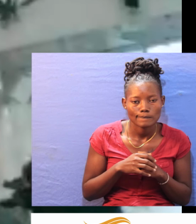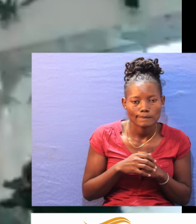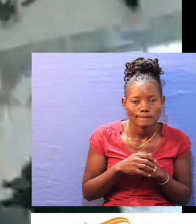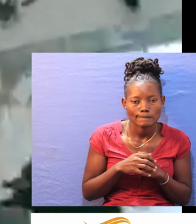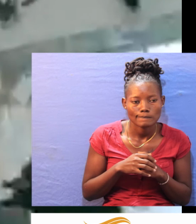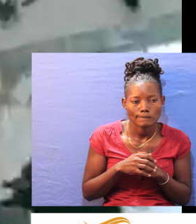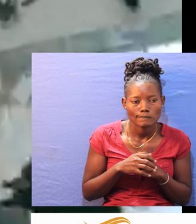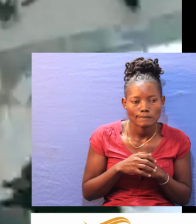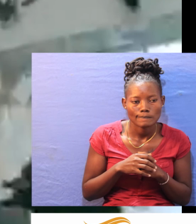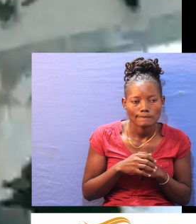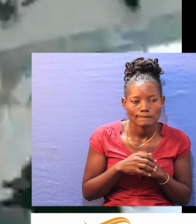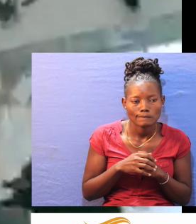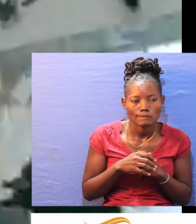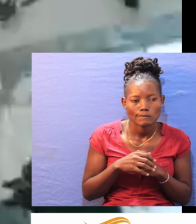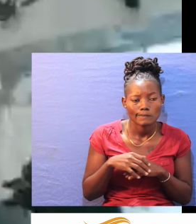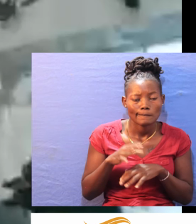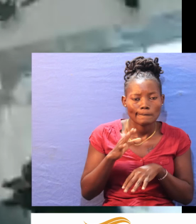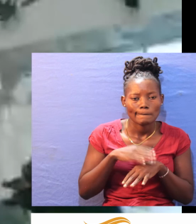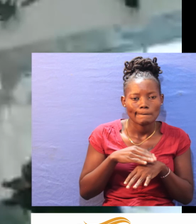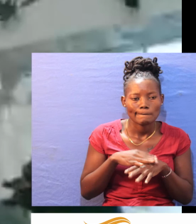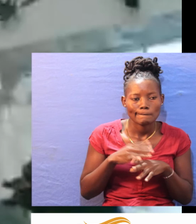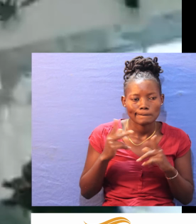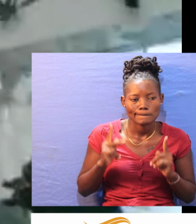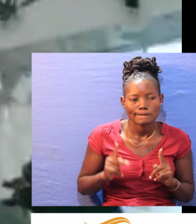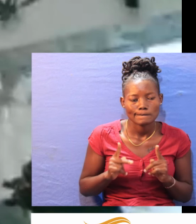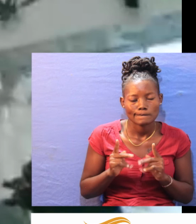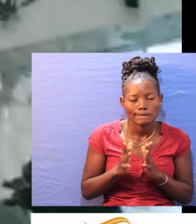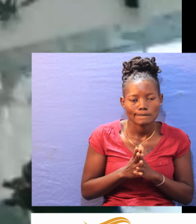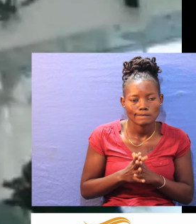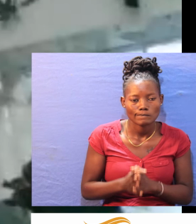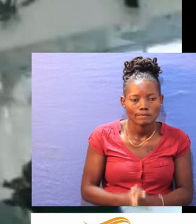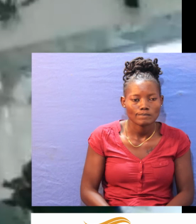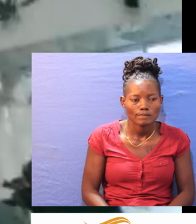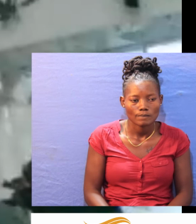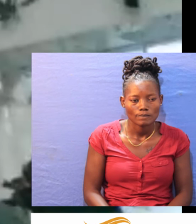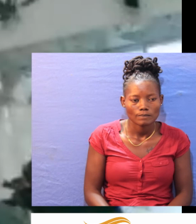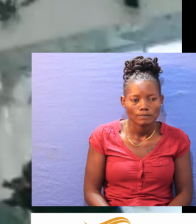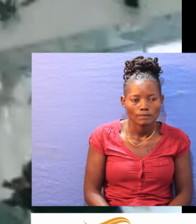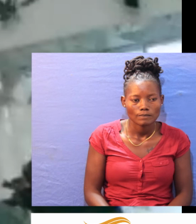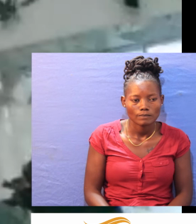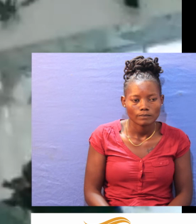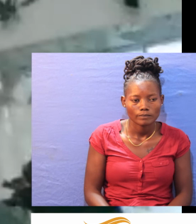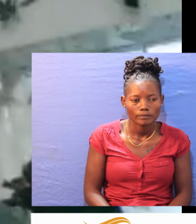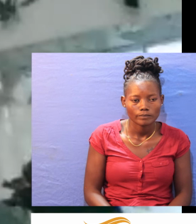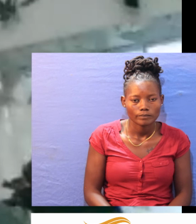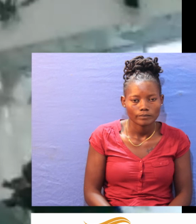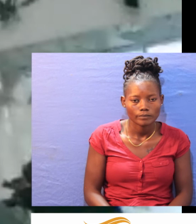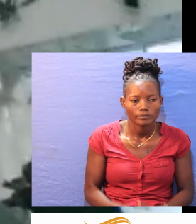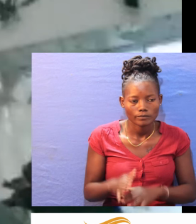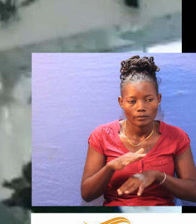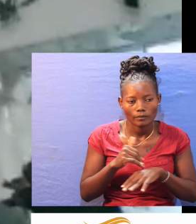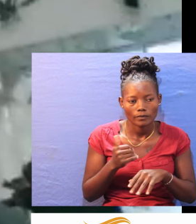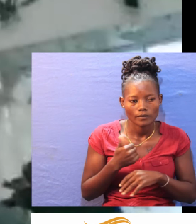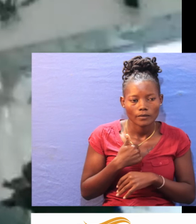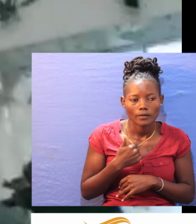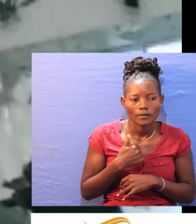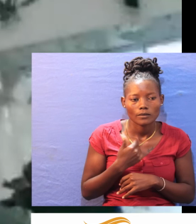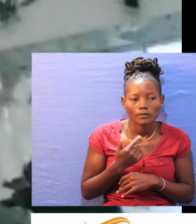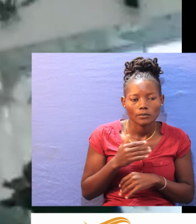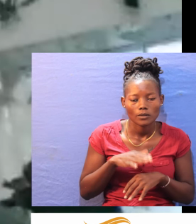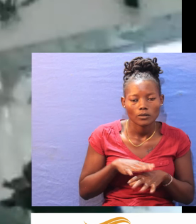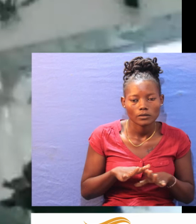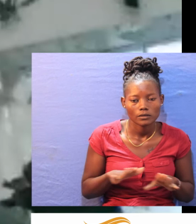you know, wonderful person, um, uh, outstanding coach. He called me over to his